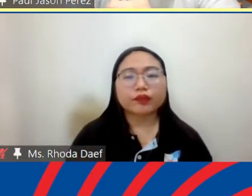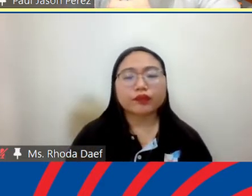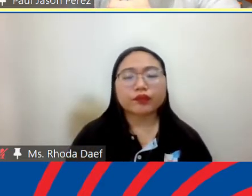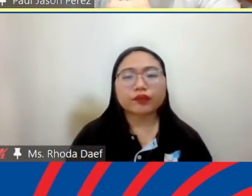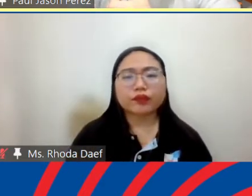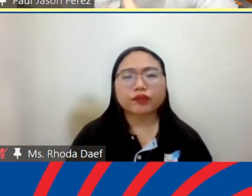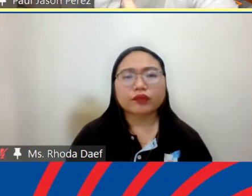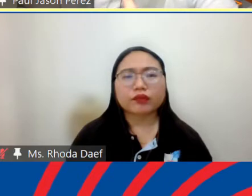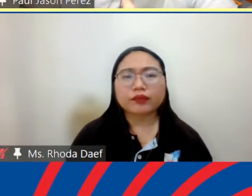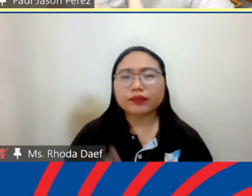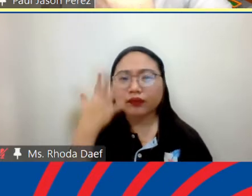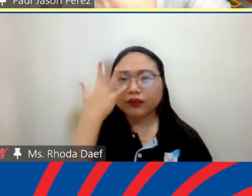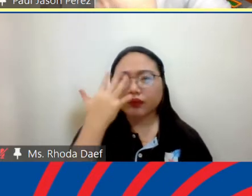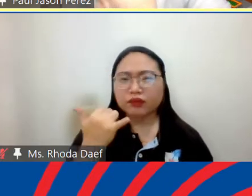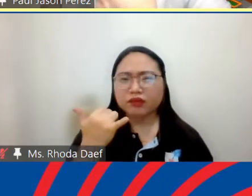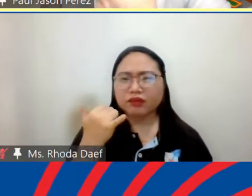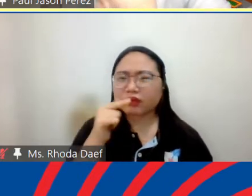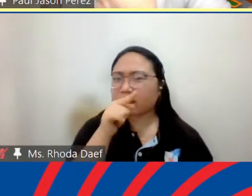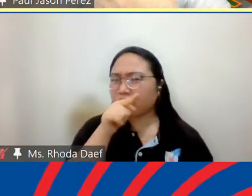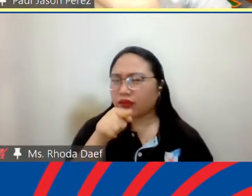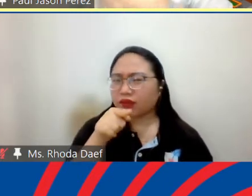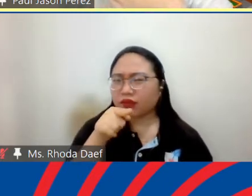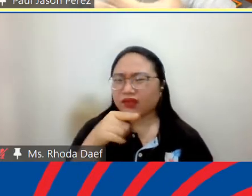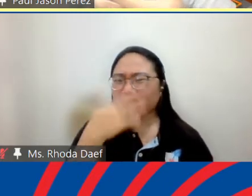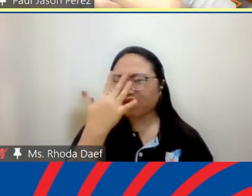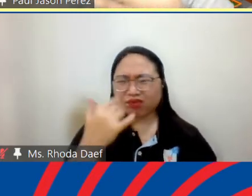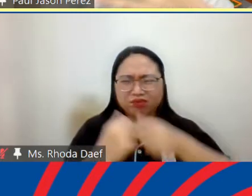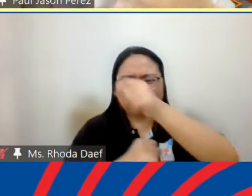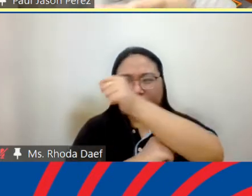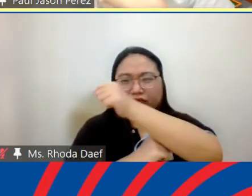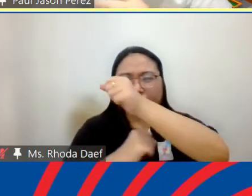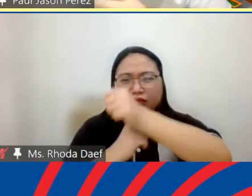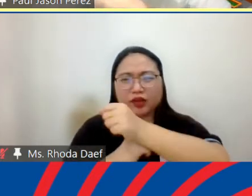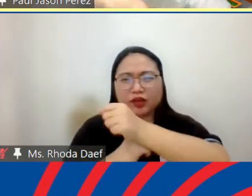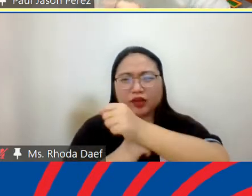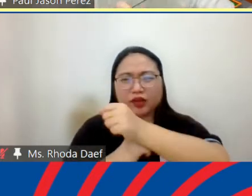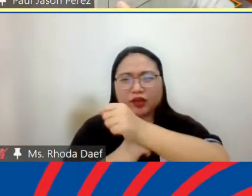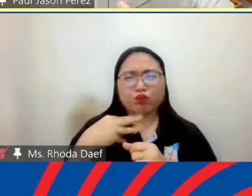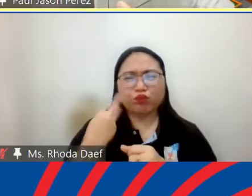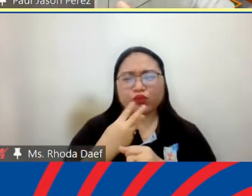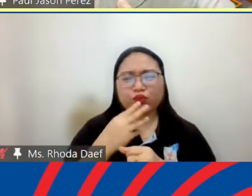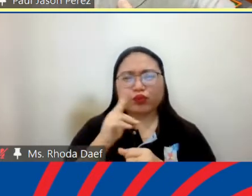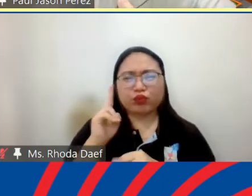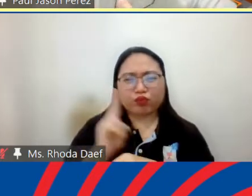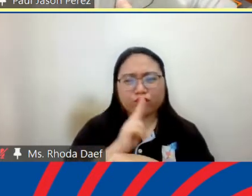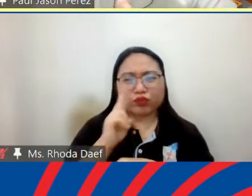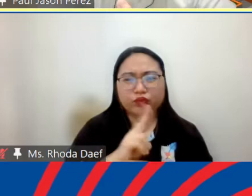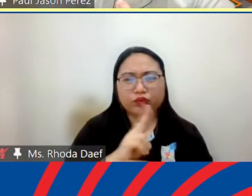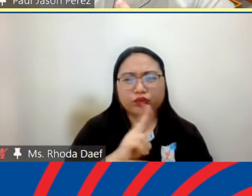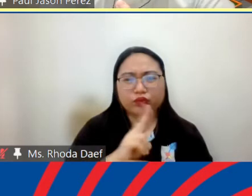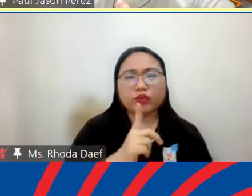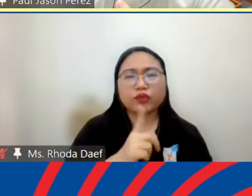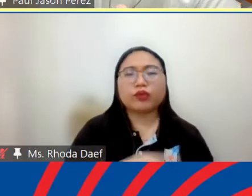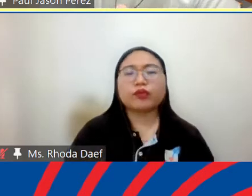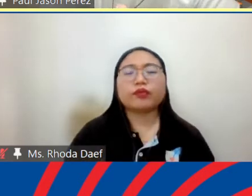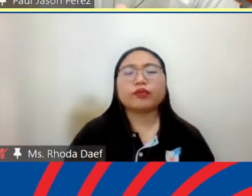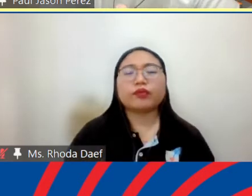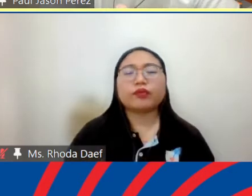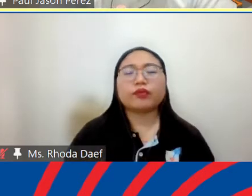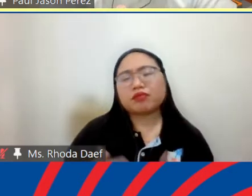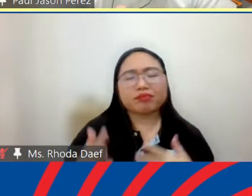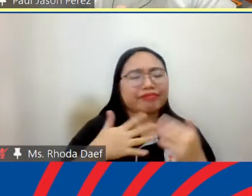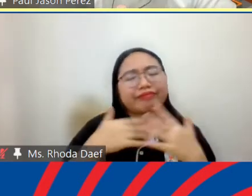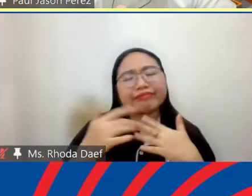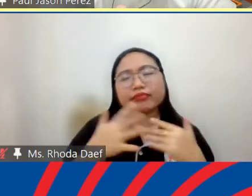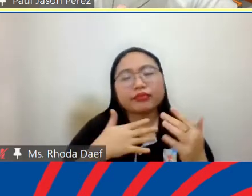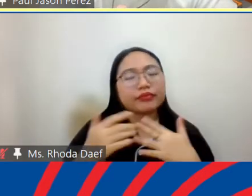So bakit ganyan? No? Bakit may mga frameworks? Which framework should we use? To be honest, it really doesn't matter